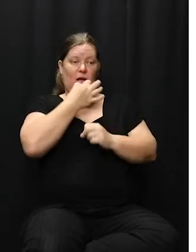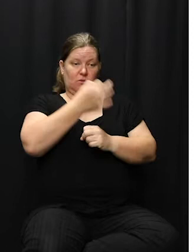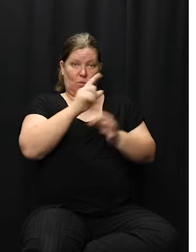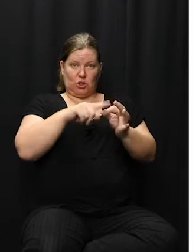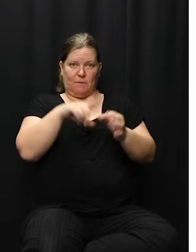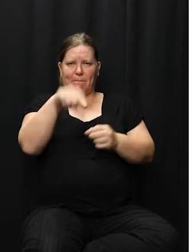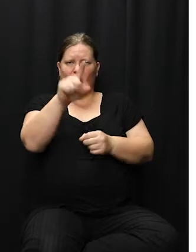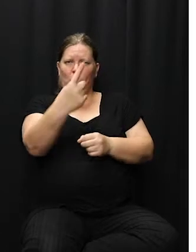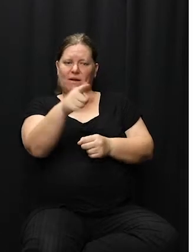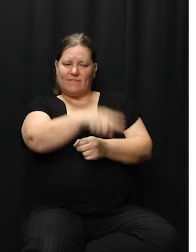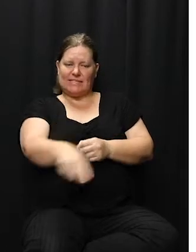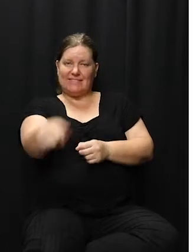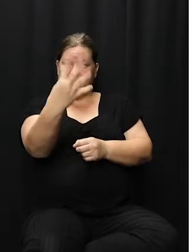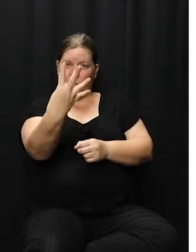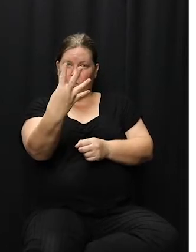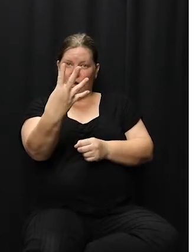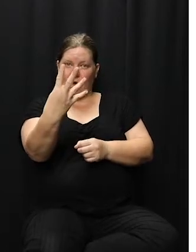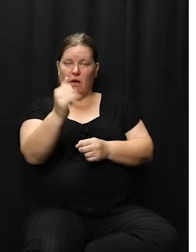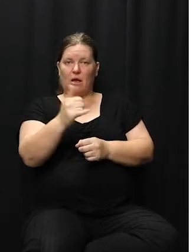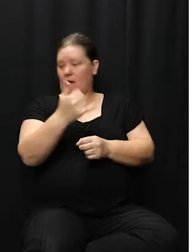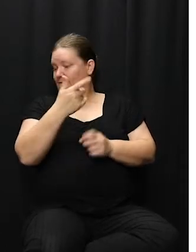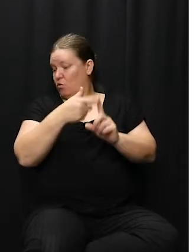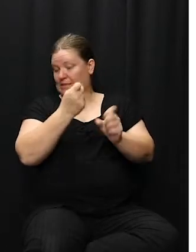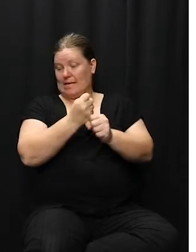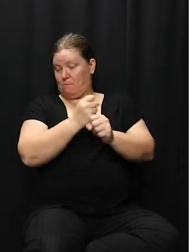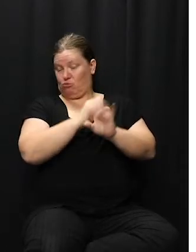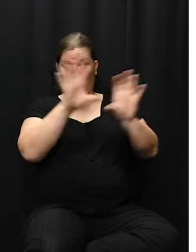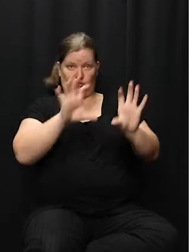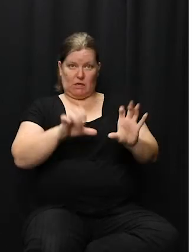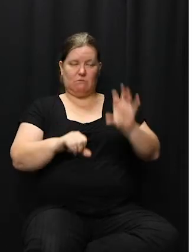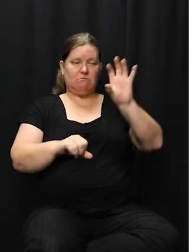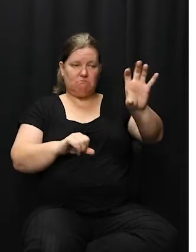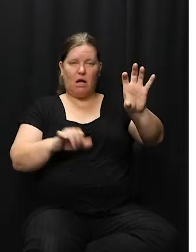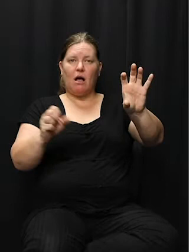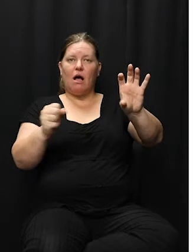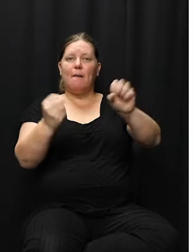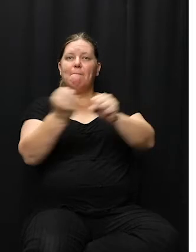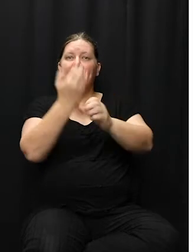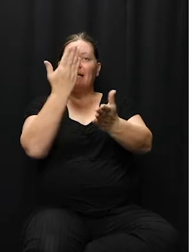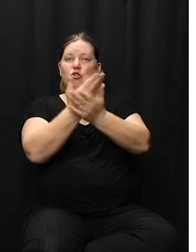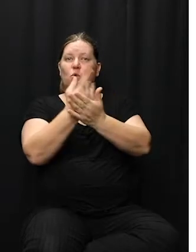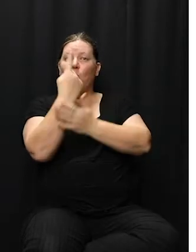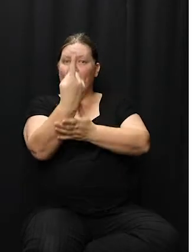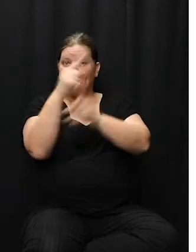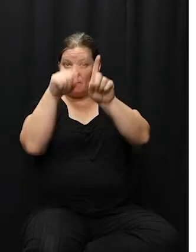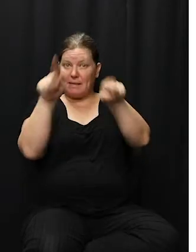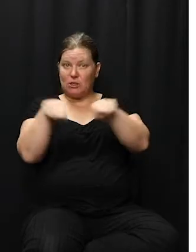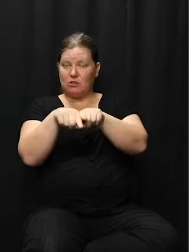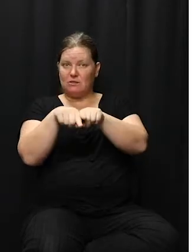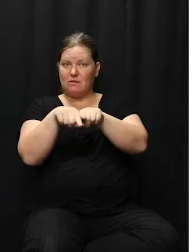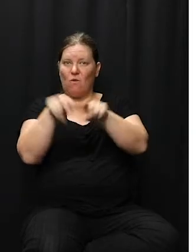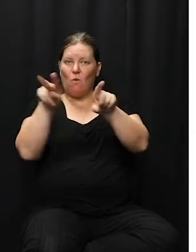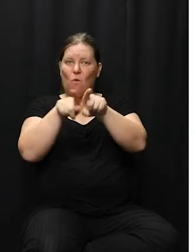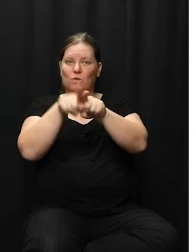Like if the children are asked to pick one, for example, tree, one way to get around this is have another picture